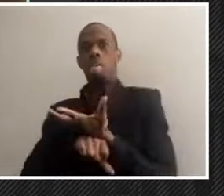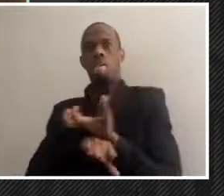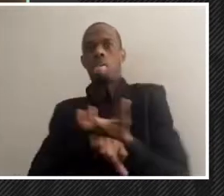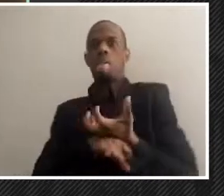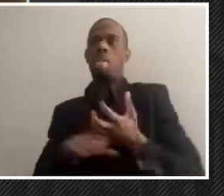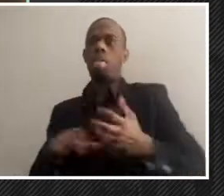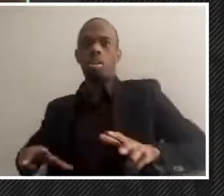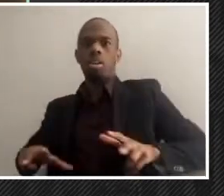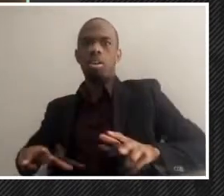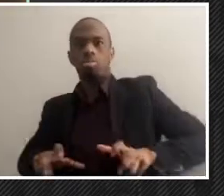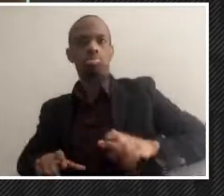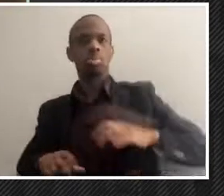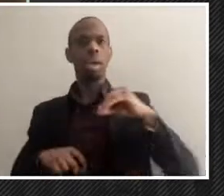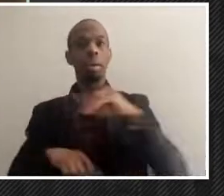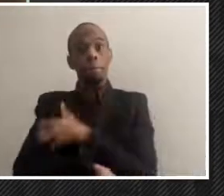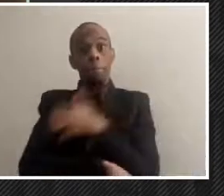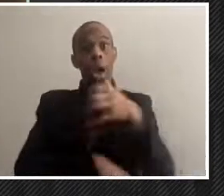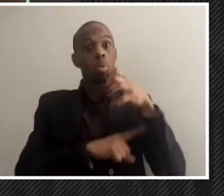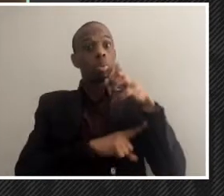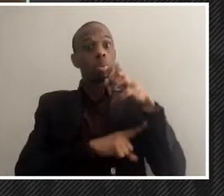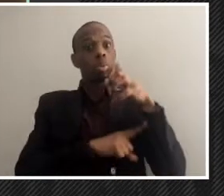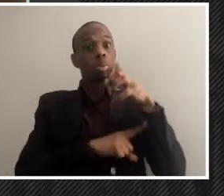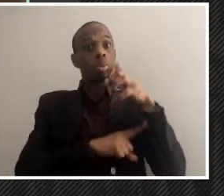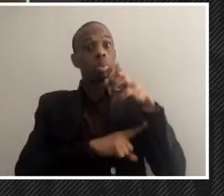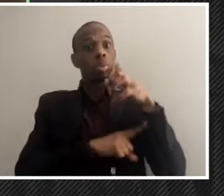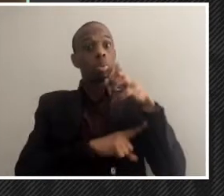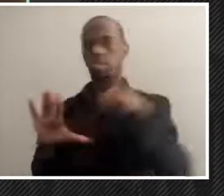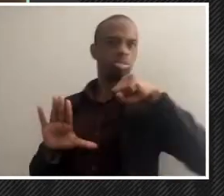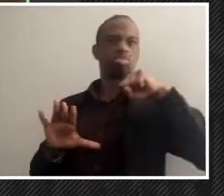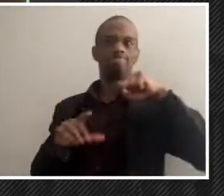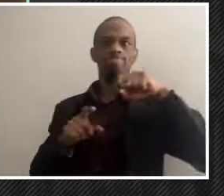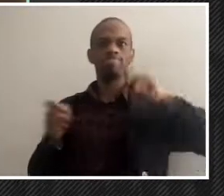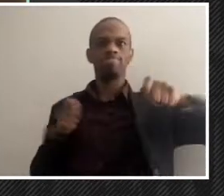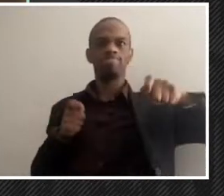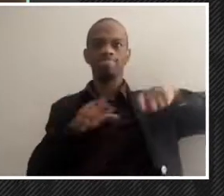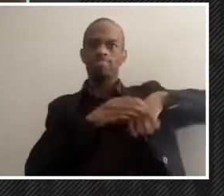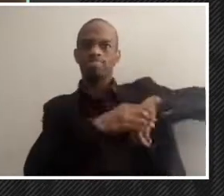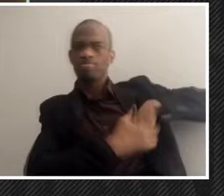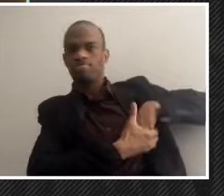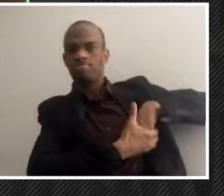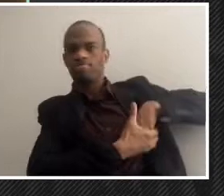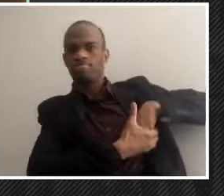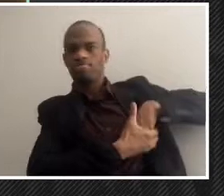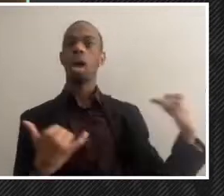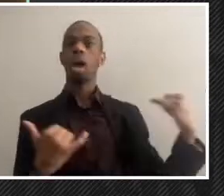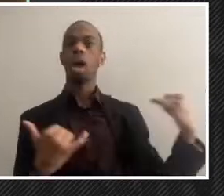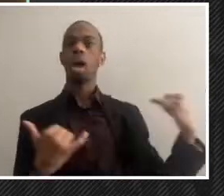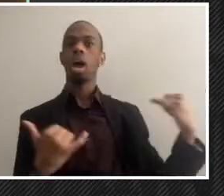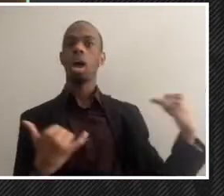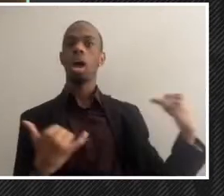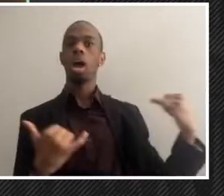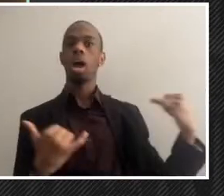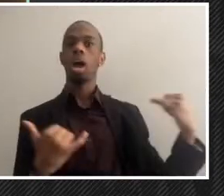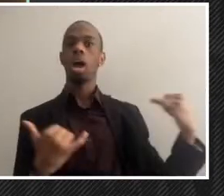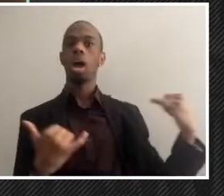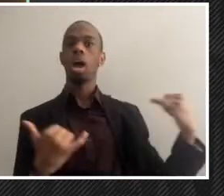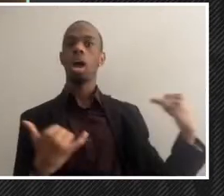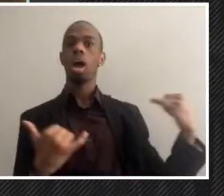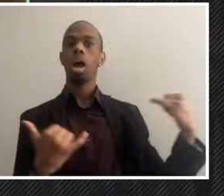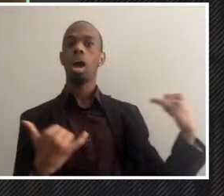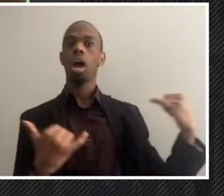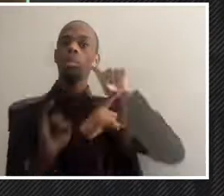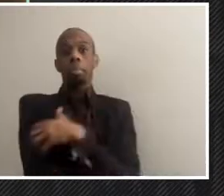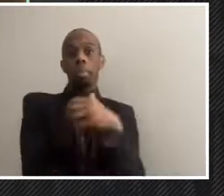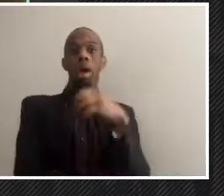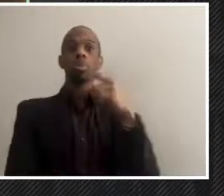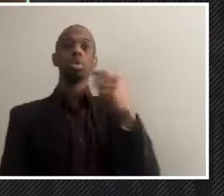few. Texas is one of the few, actually the only states with an independent power grid that they refuse to update because they don't like federal regulations